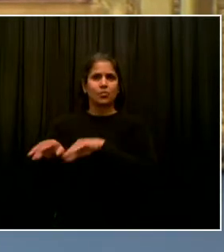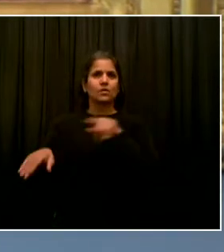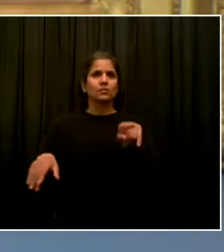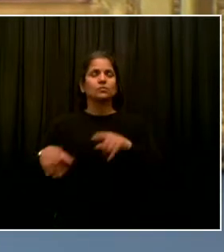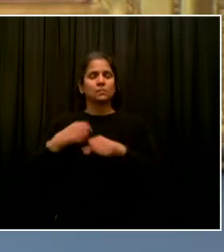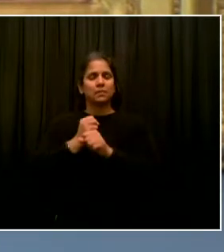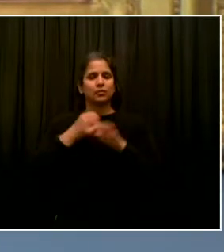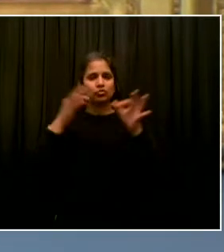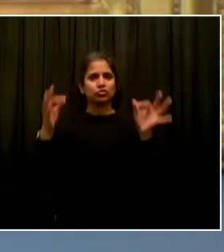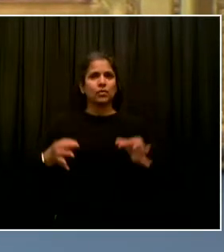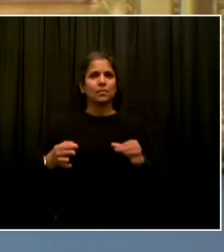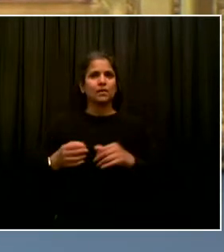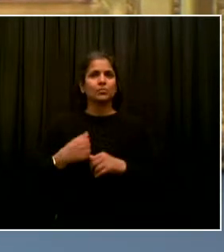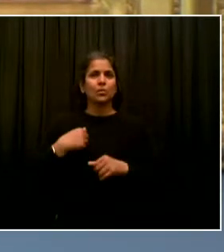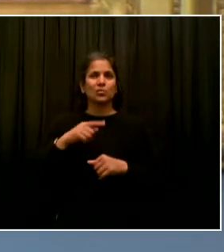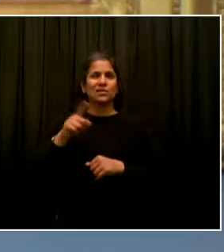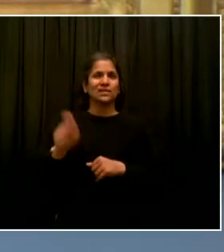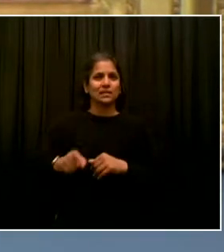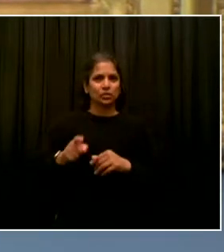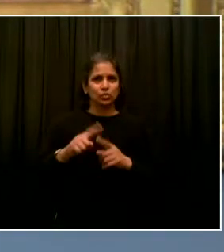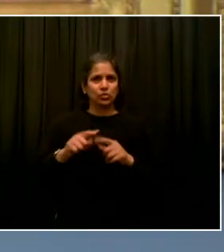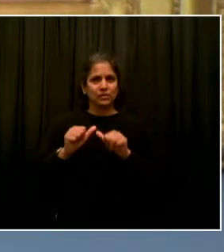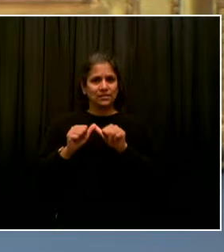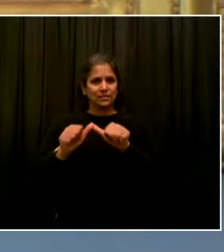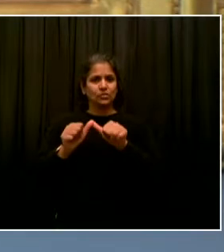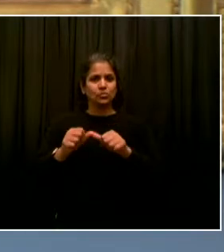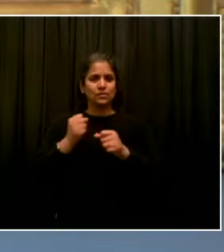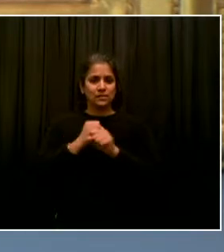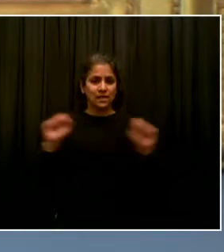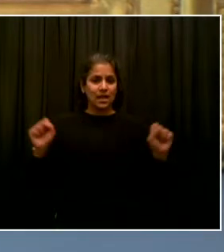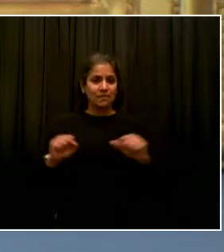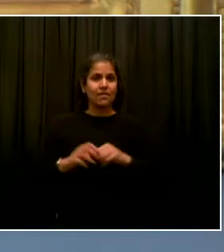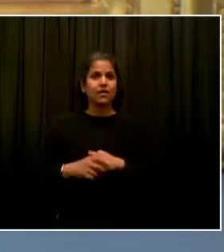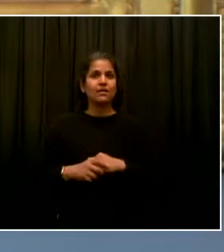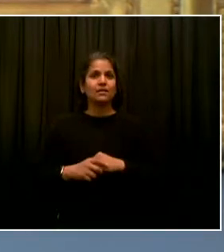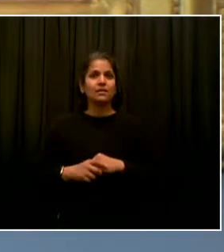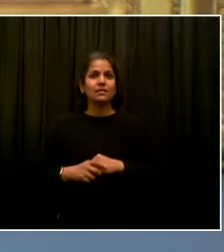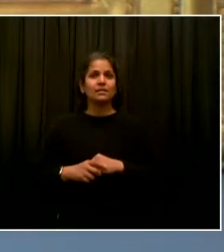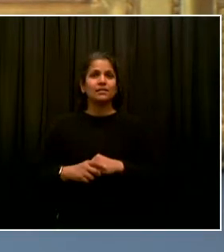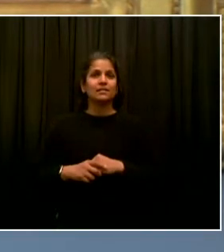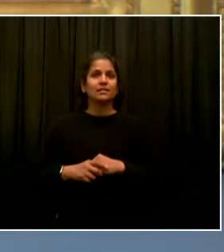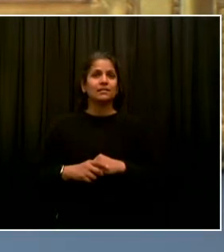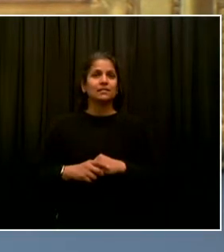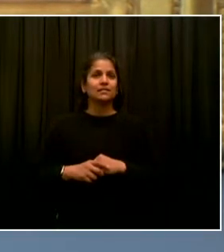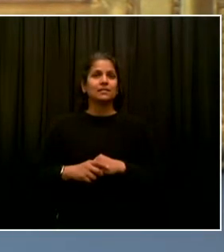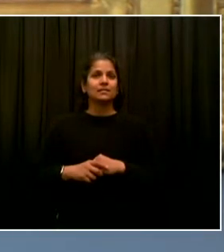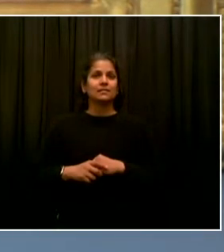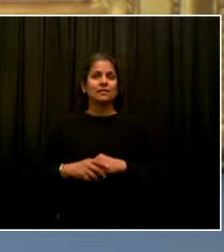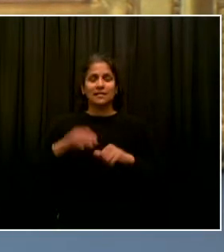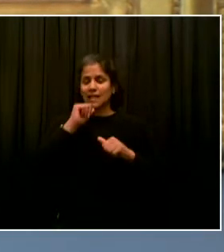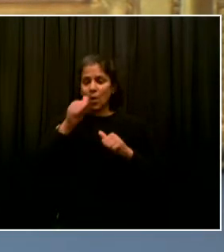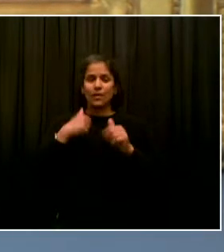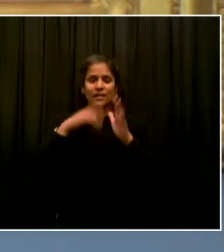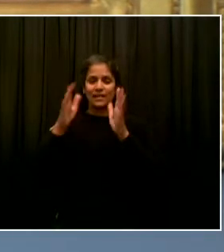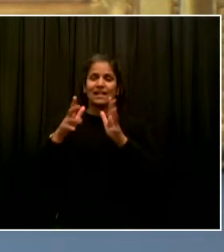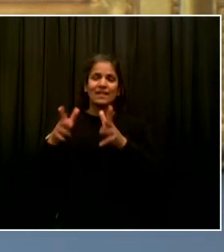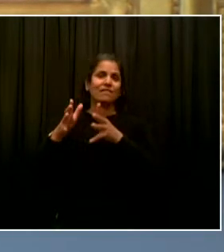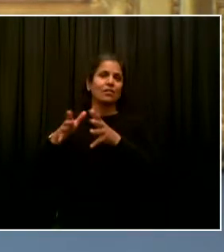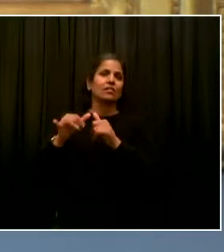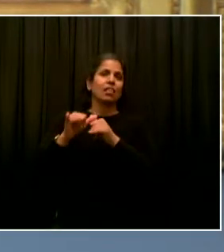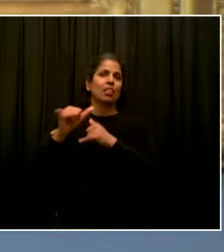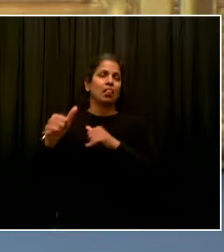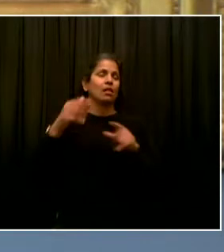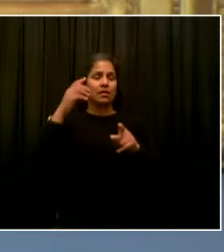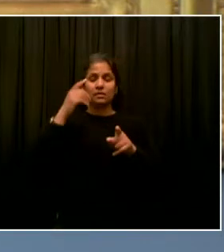is needed to keep the city safe. And I'm not going to leave any stone unturned in keeping the city safe from COVID or any